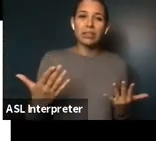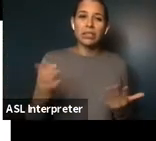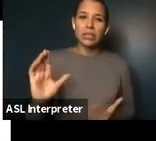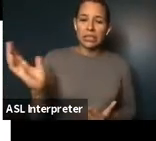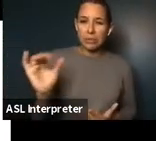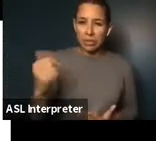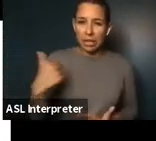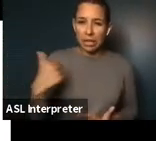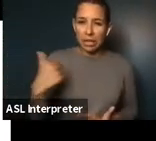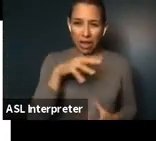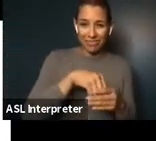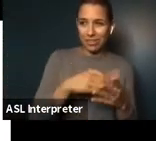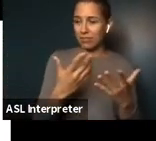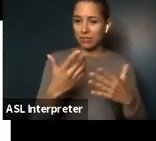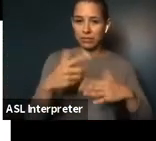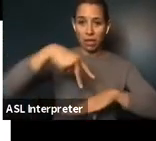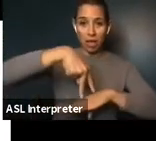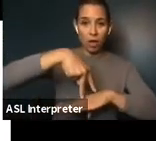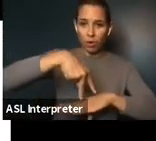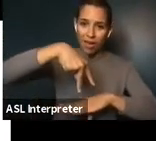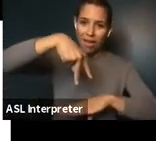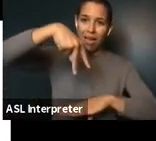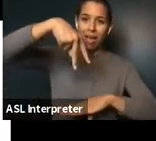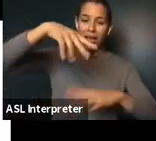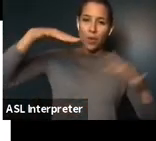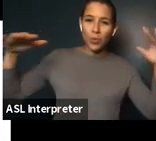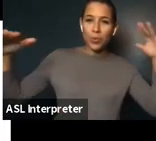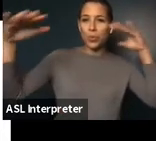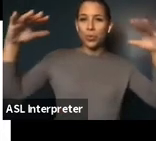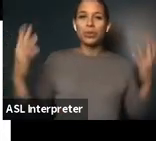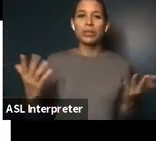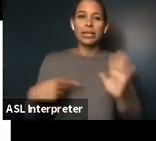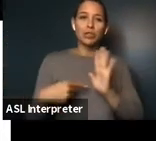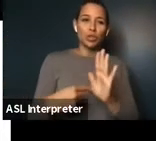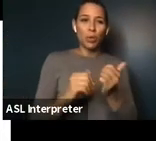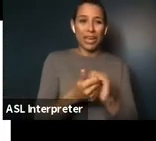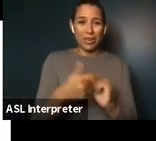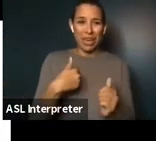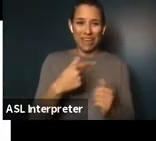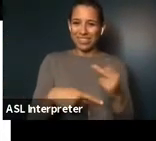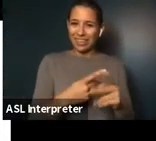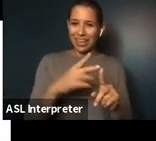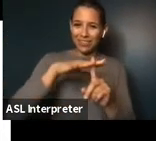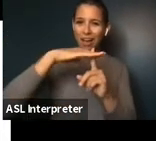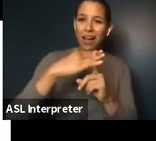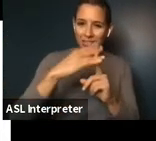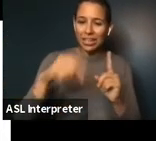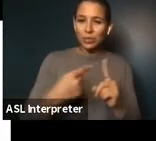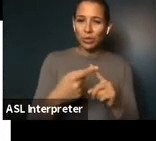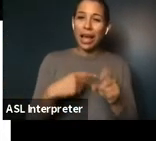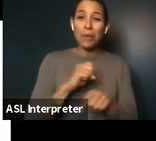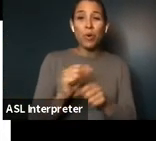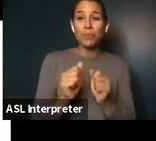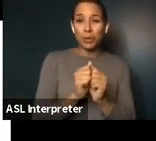and still have a coherent context when you're, when I'm working with comics that, um, that I find